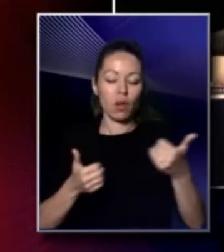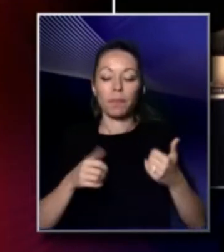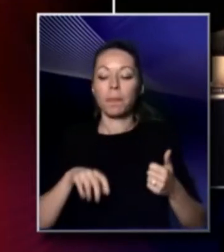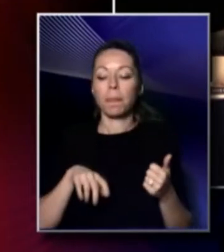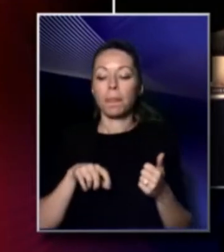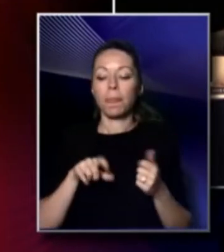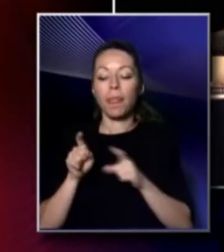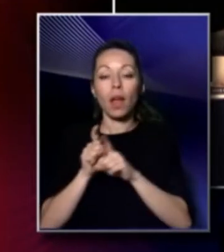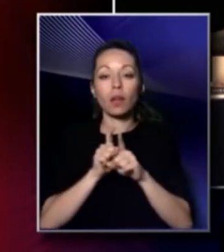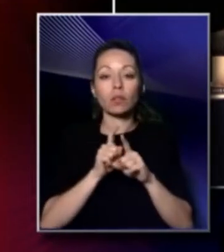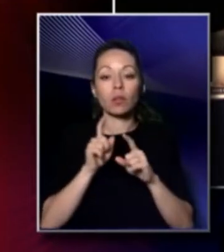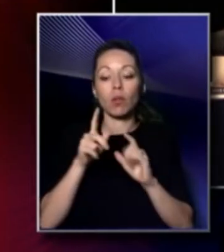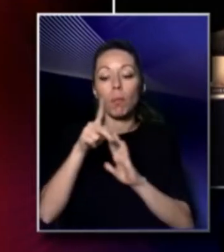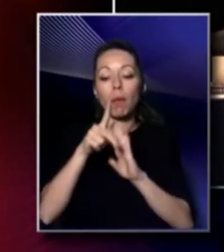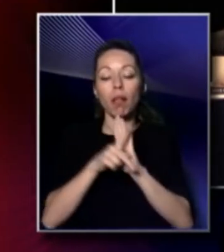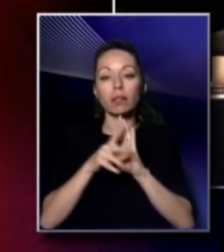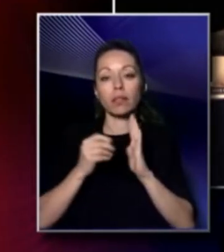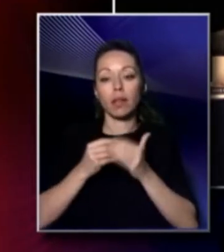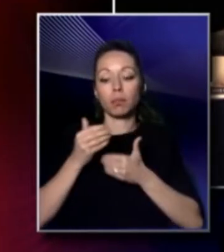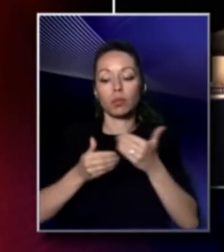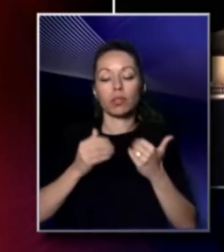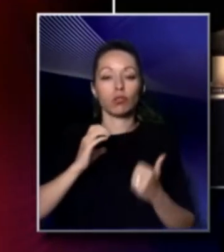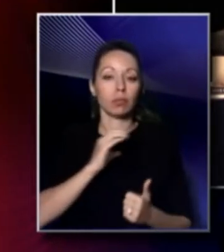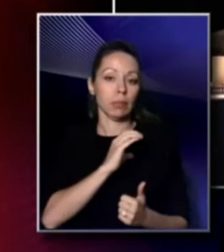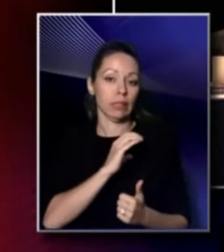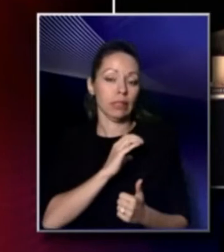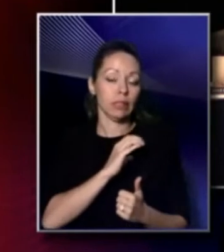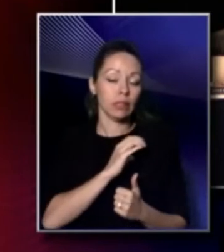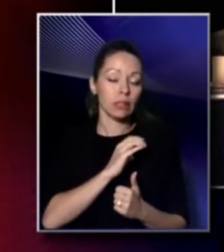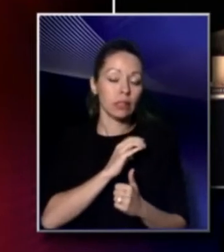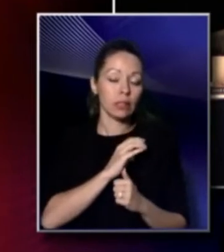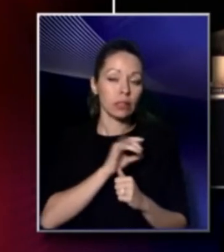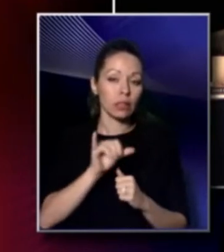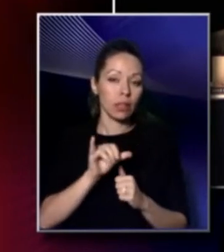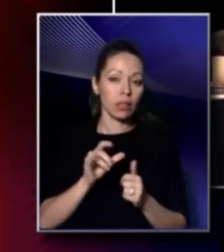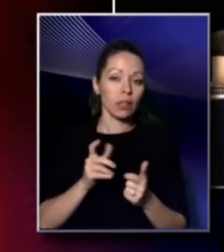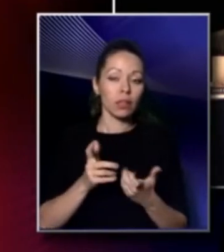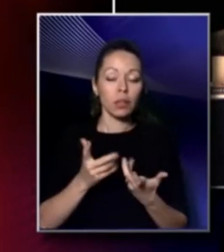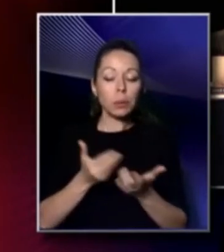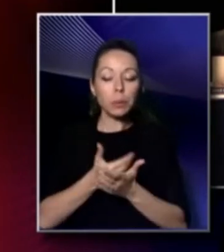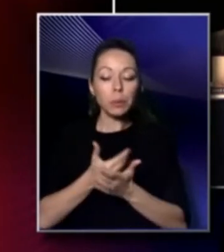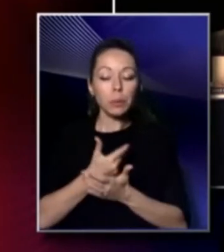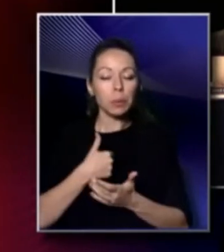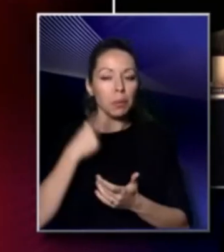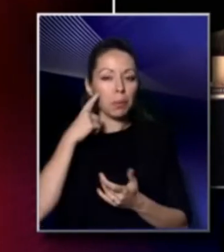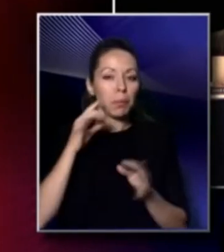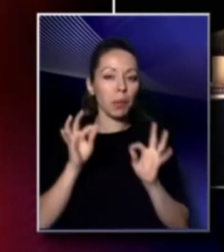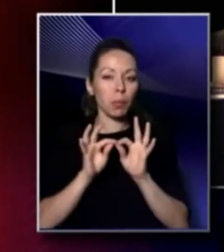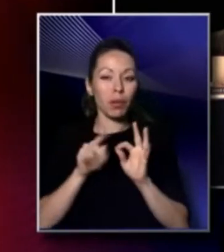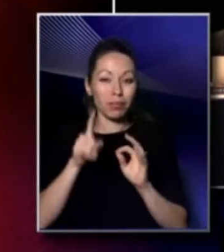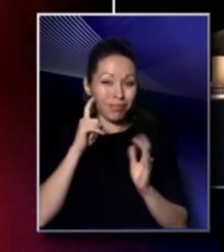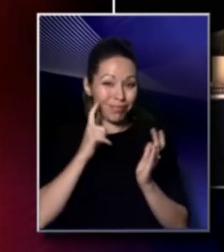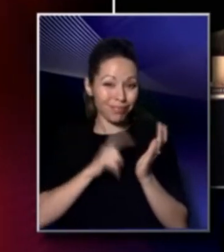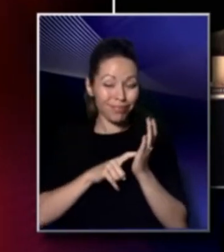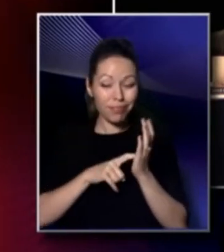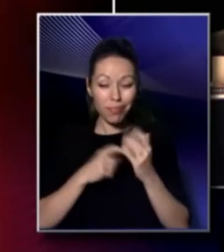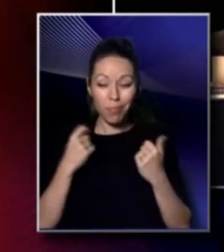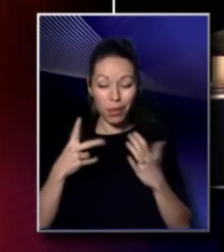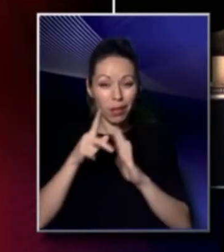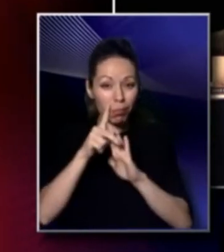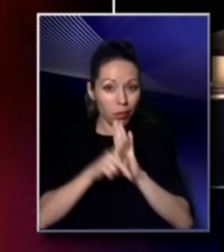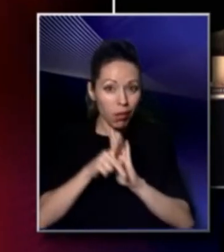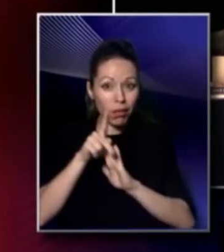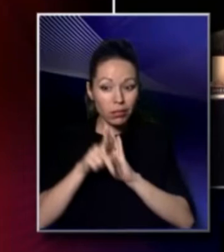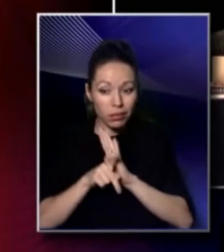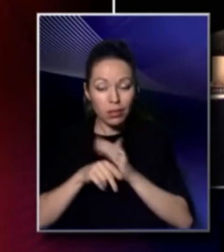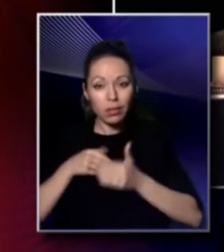would be a Policies and Procedures Committee. As you notice, we continue to go through all of these policies and